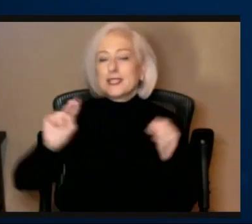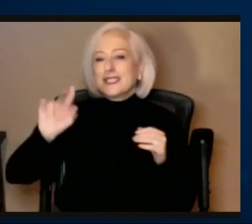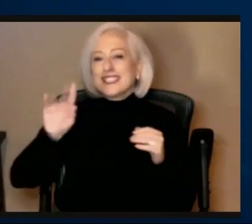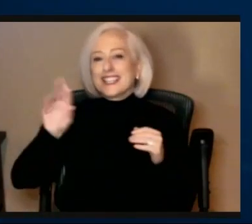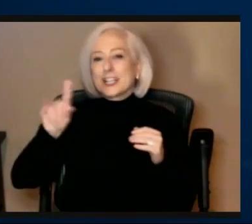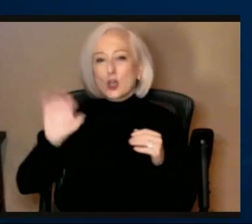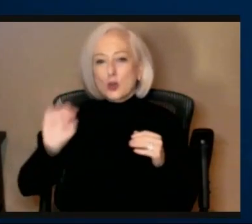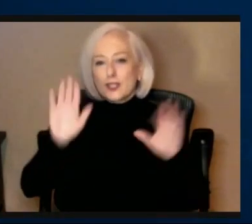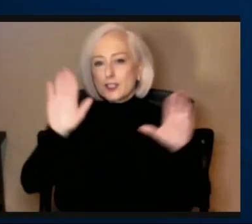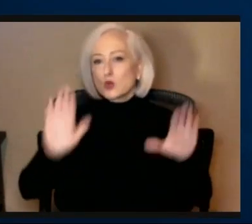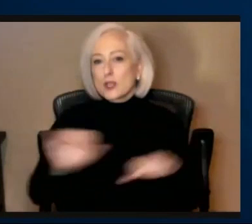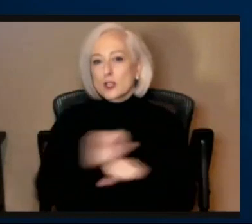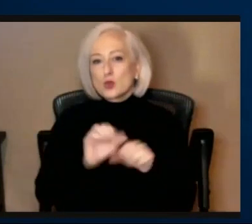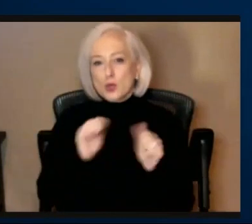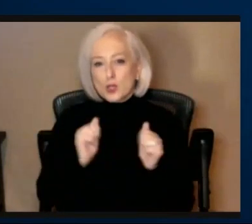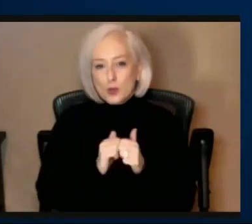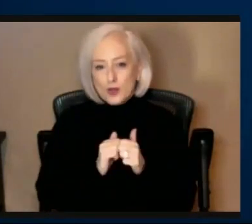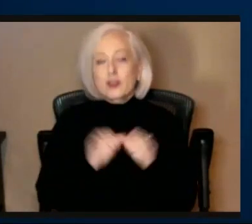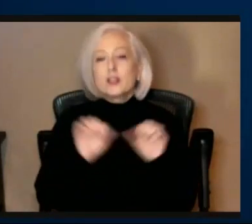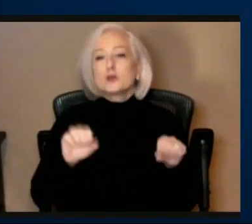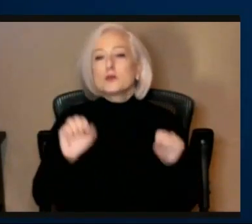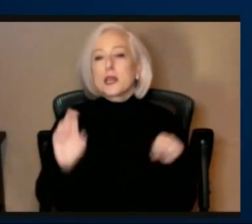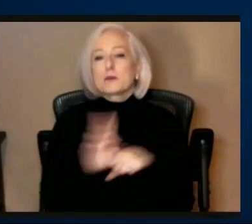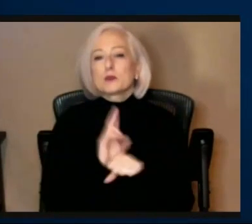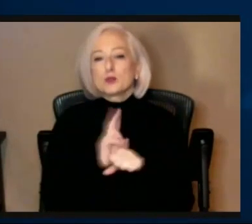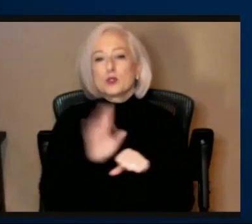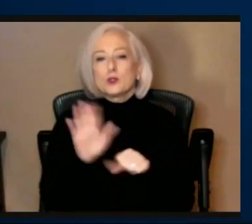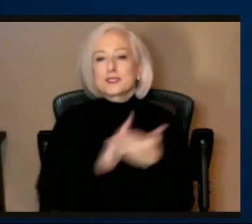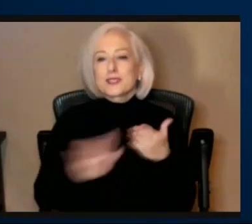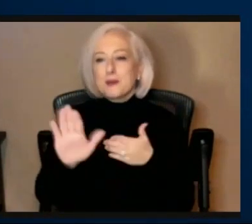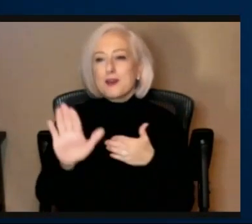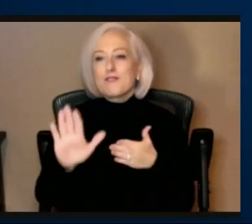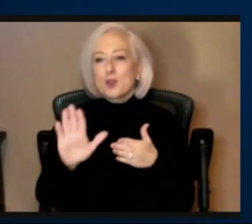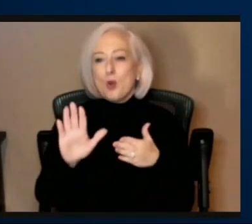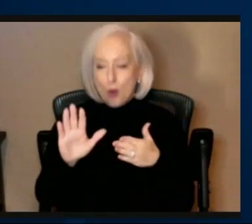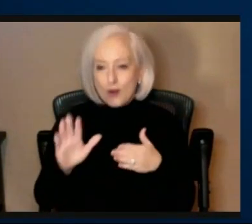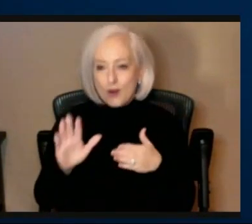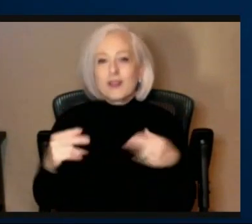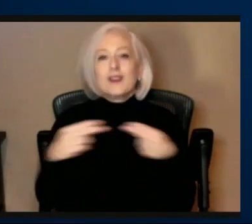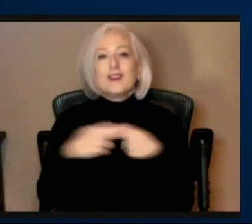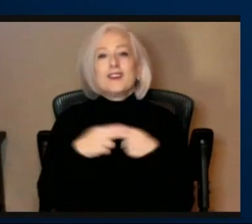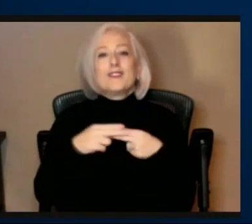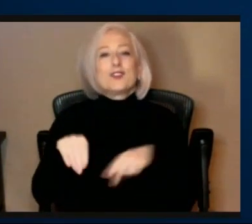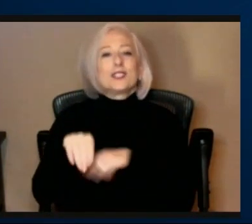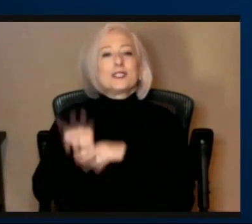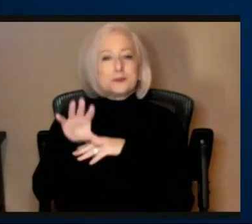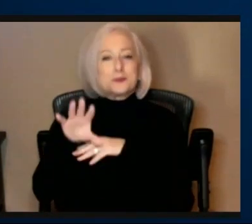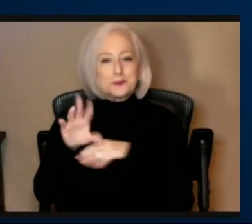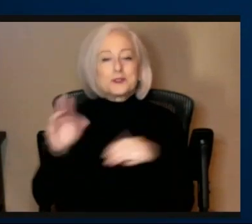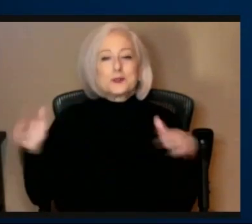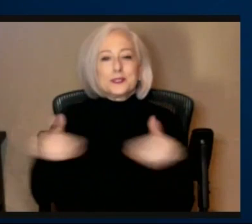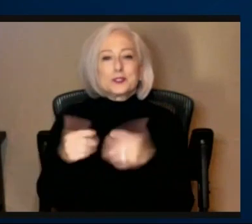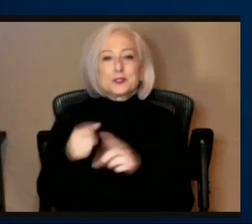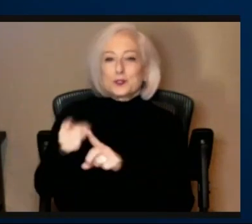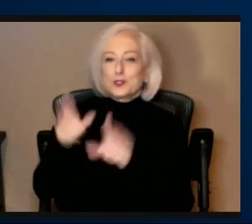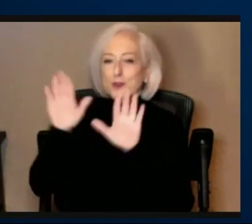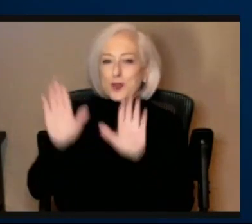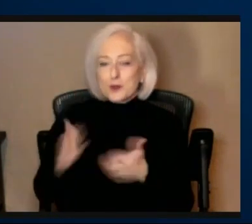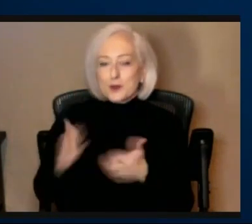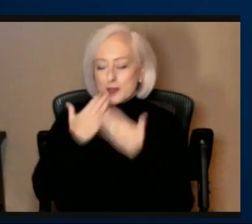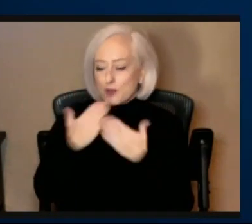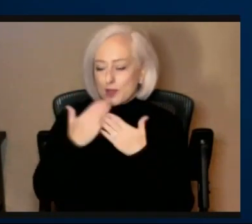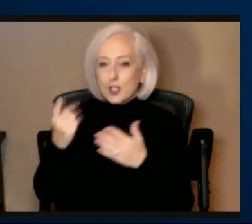with so that we could use some of your footage to introduce you, and they were just great to work with for that. So we appreciate them.